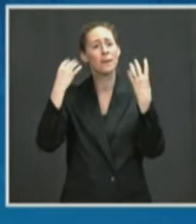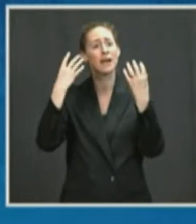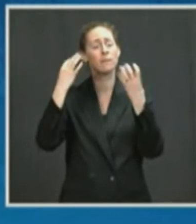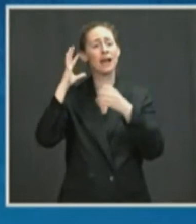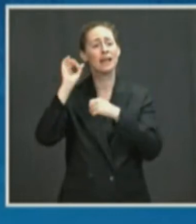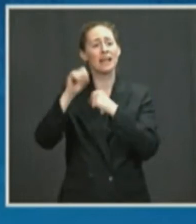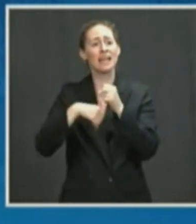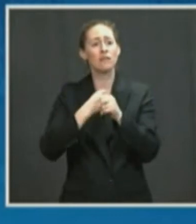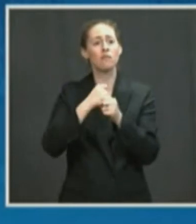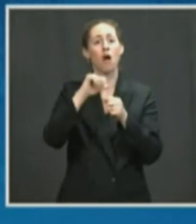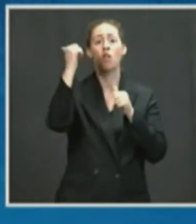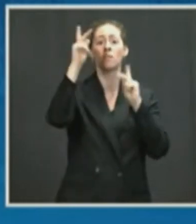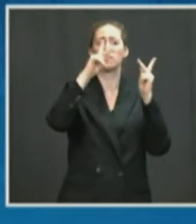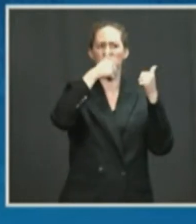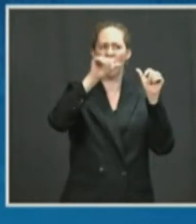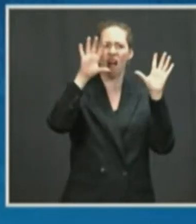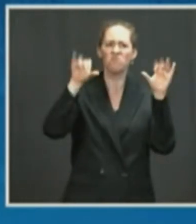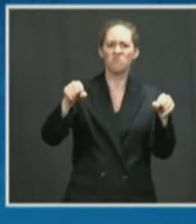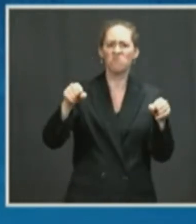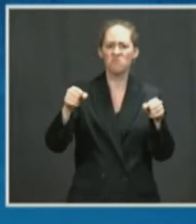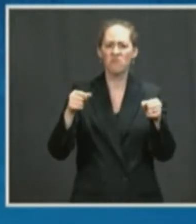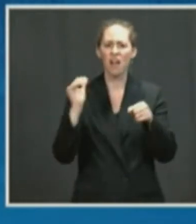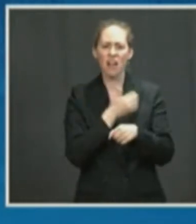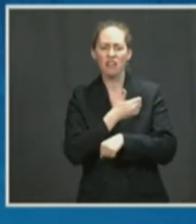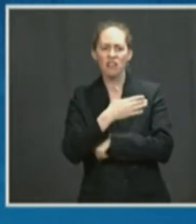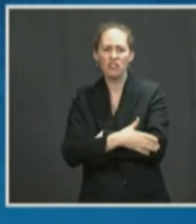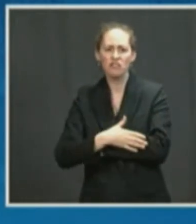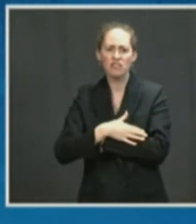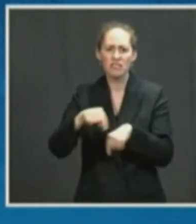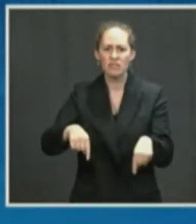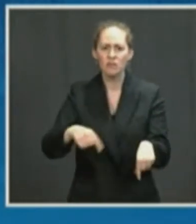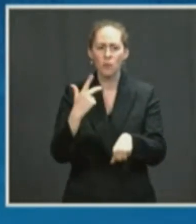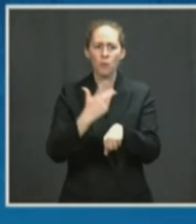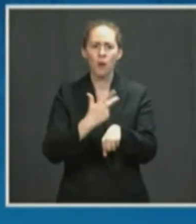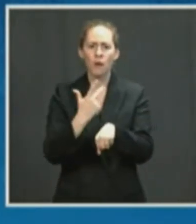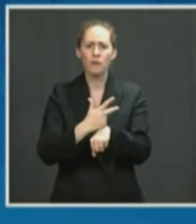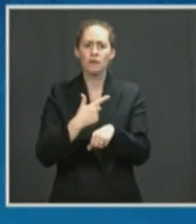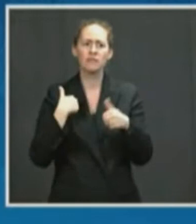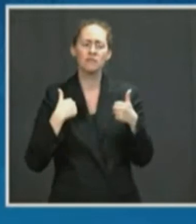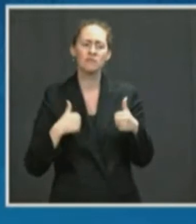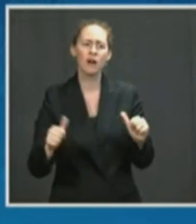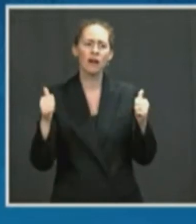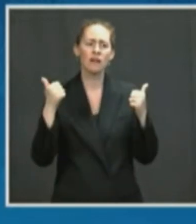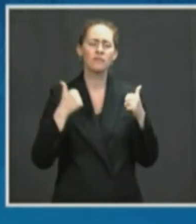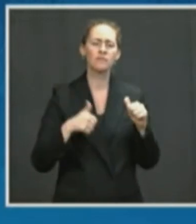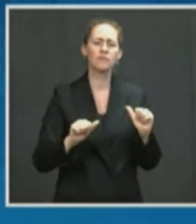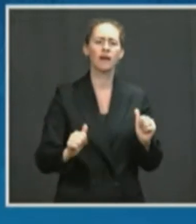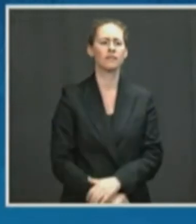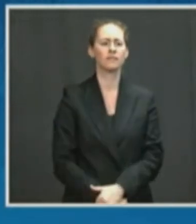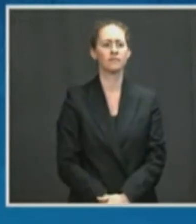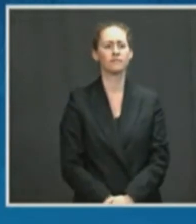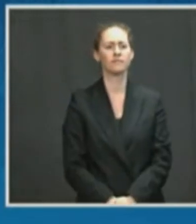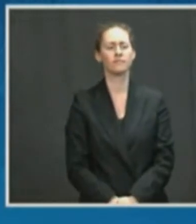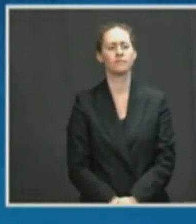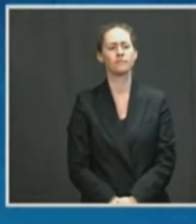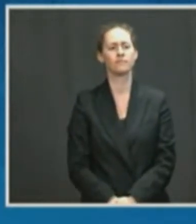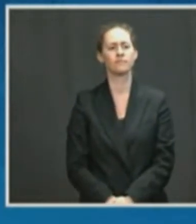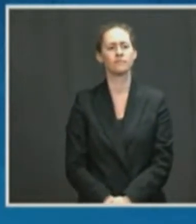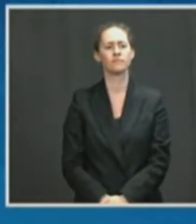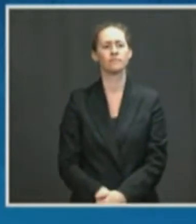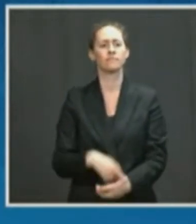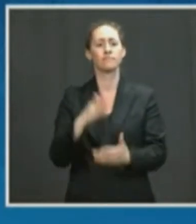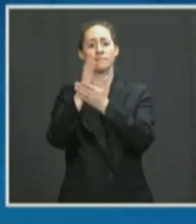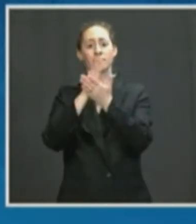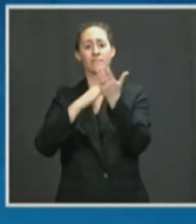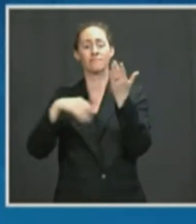financial support to the public prosecution, as we have already done, to ensure that we have public prosecution